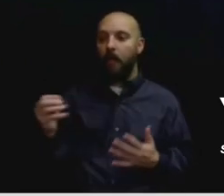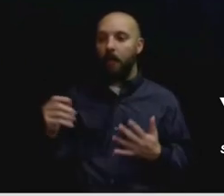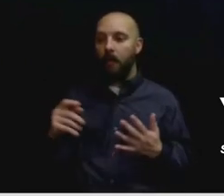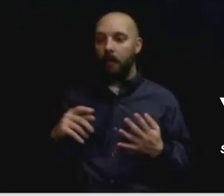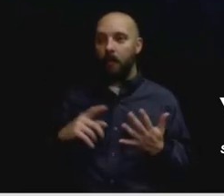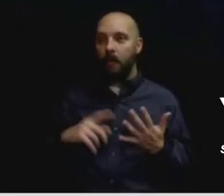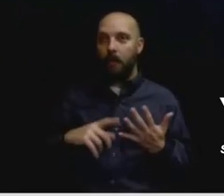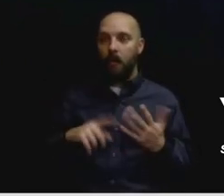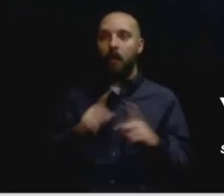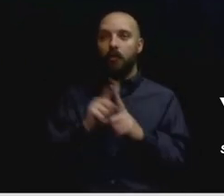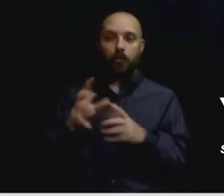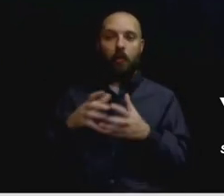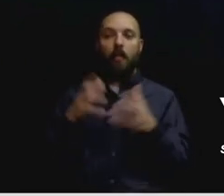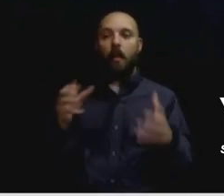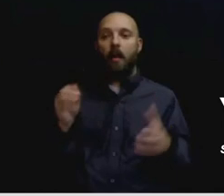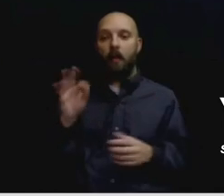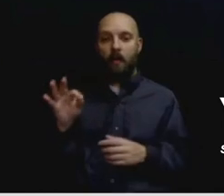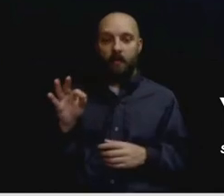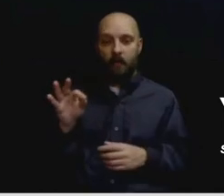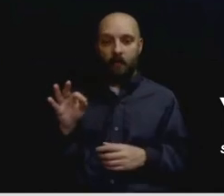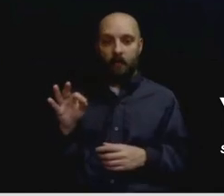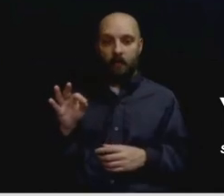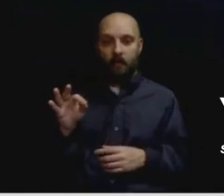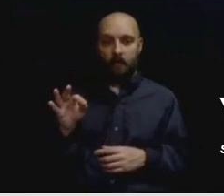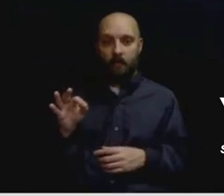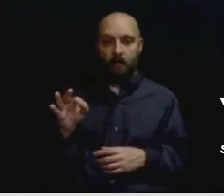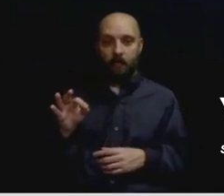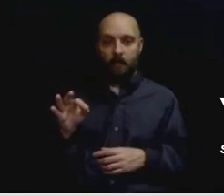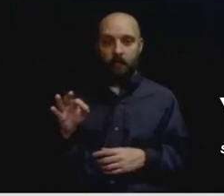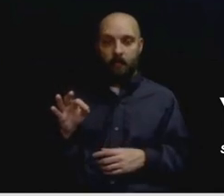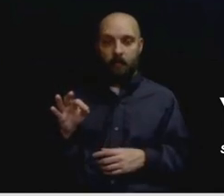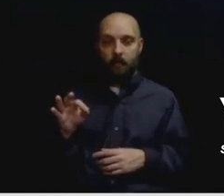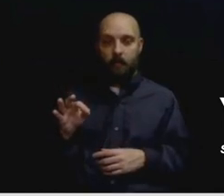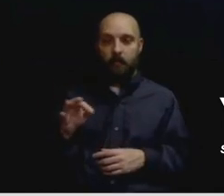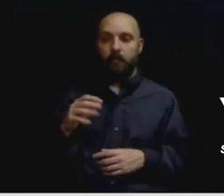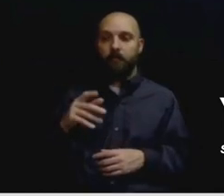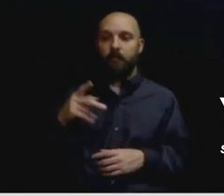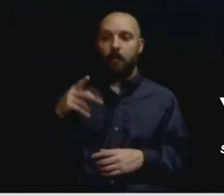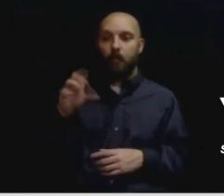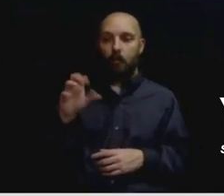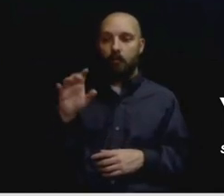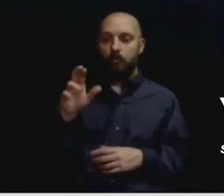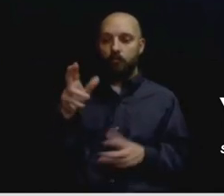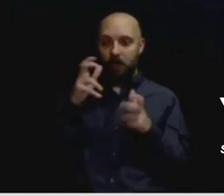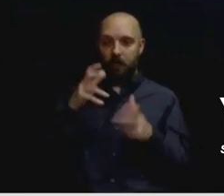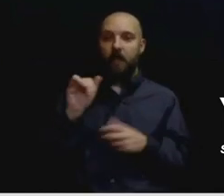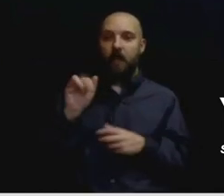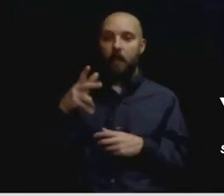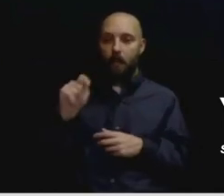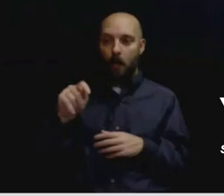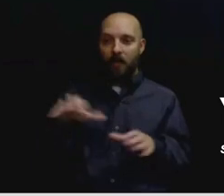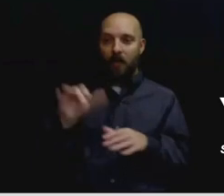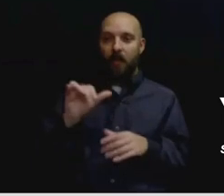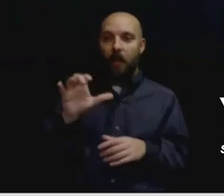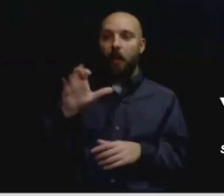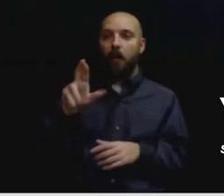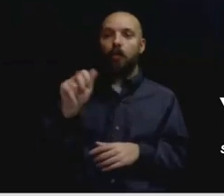also I do a lot of proprioceptive input activities like crab